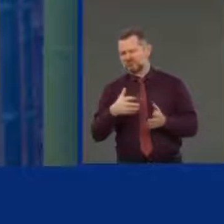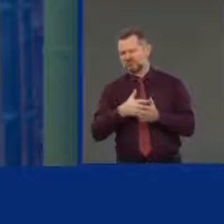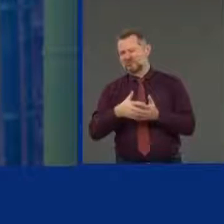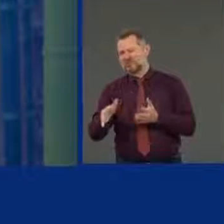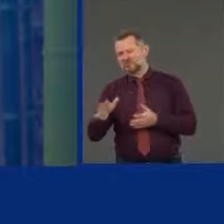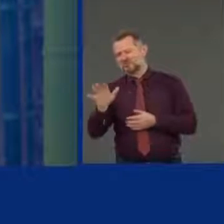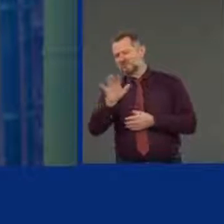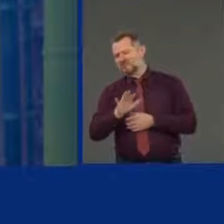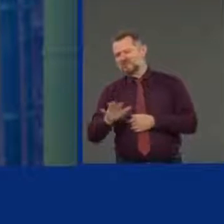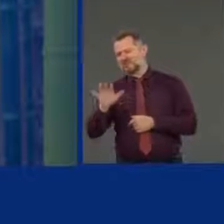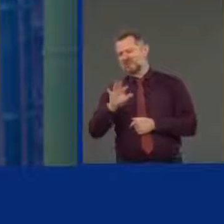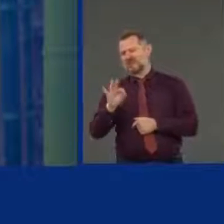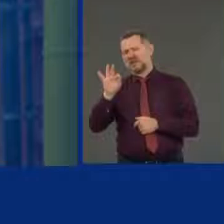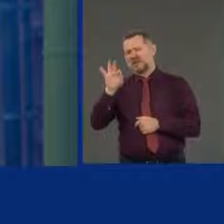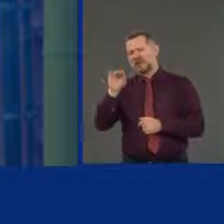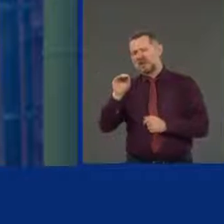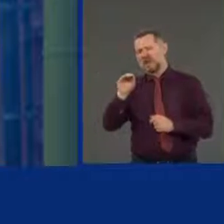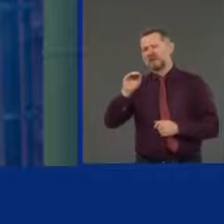90,000 more